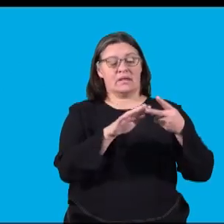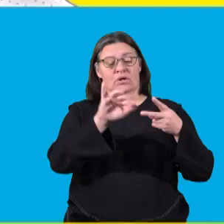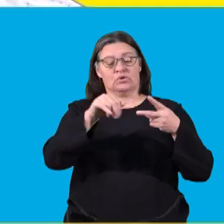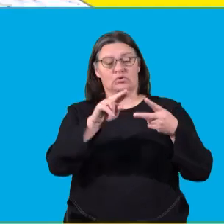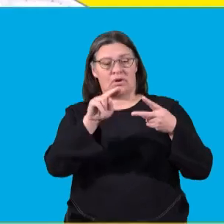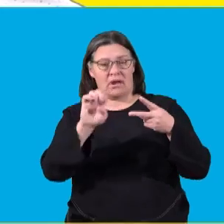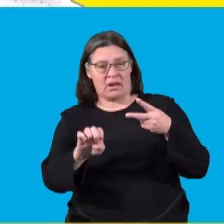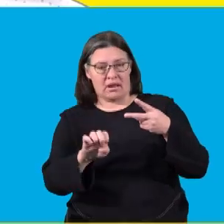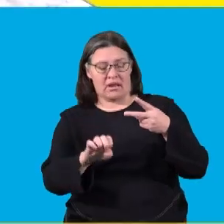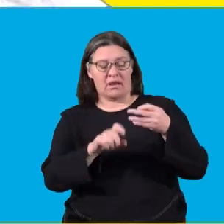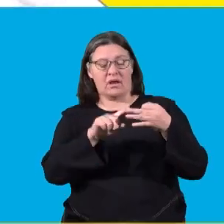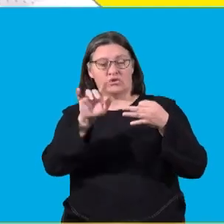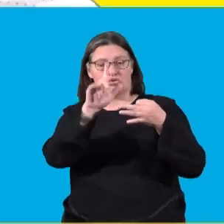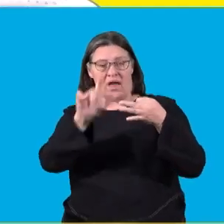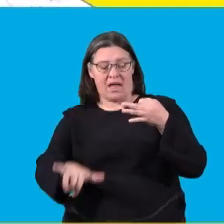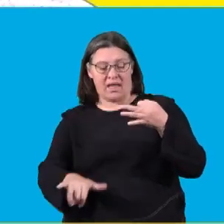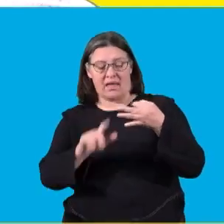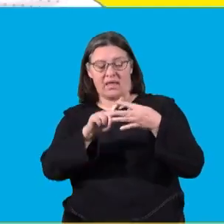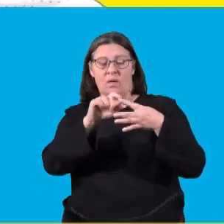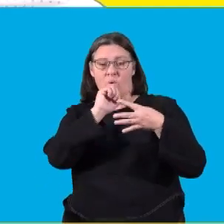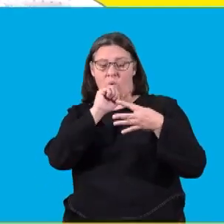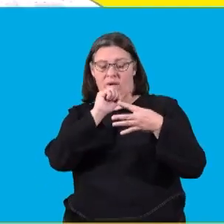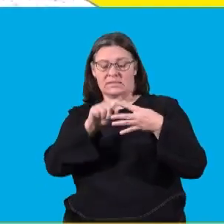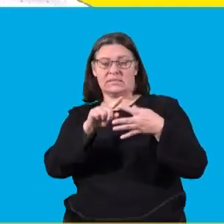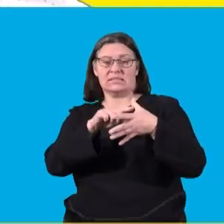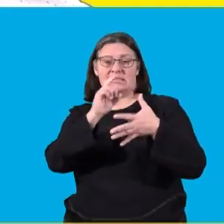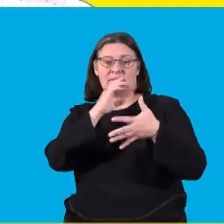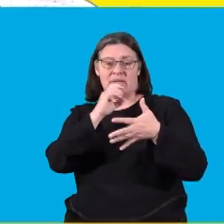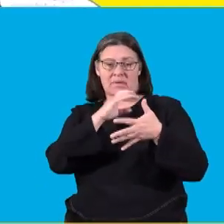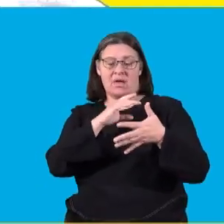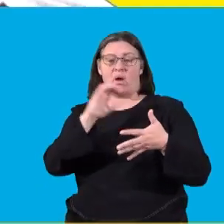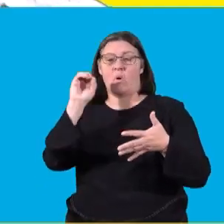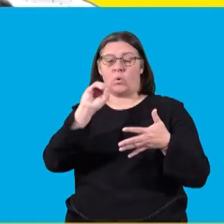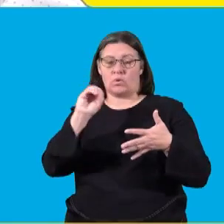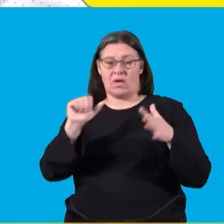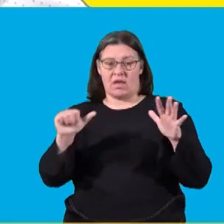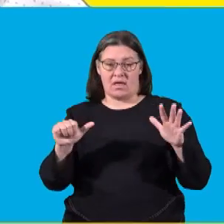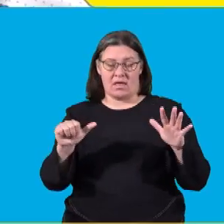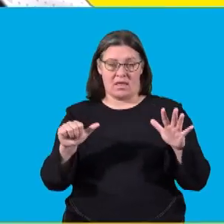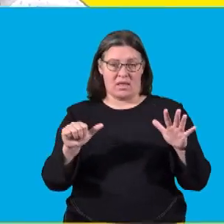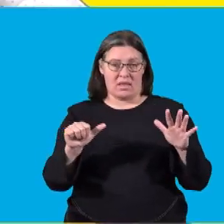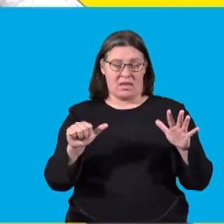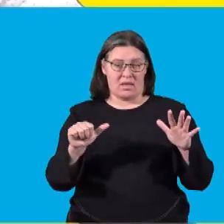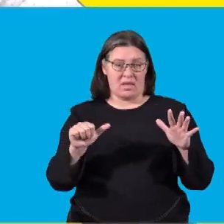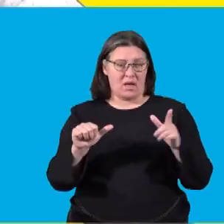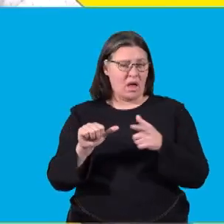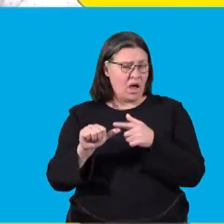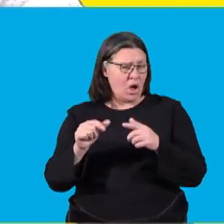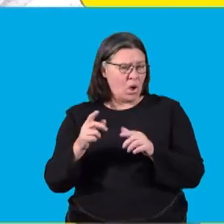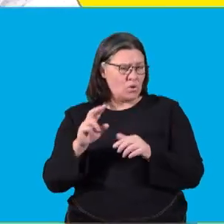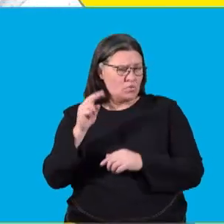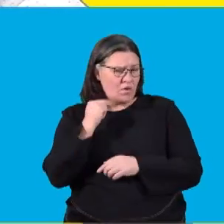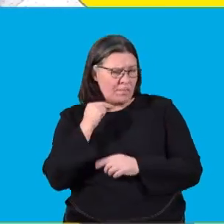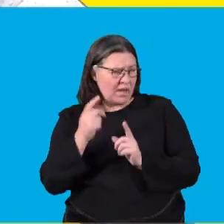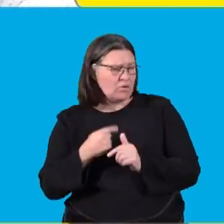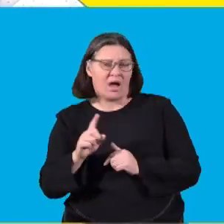May, June, July, August, September, October. Do we count November?